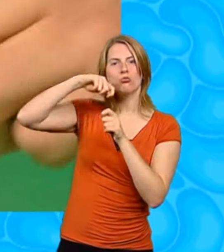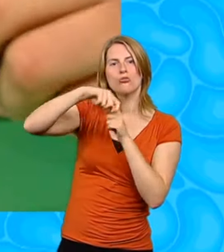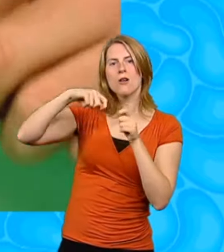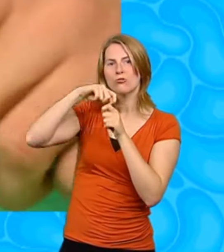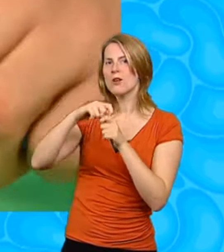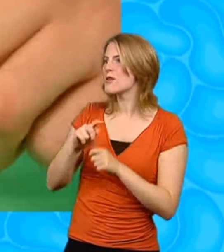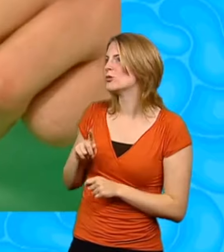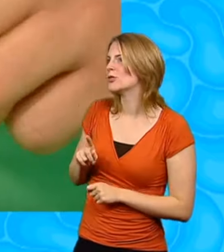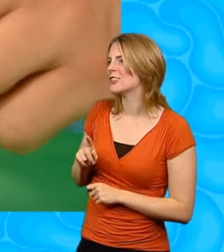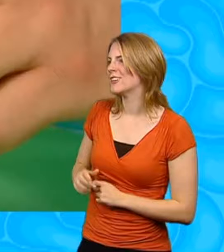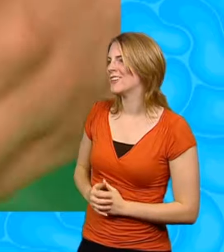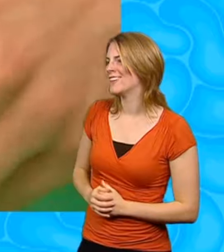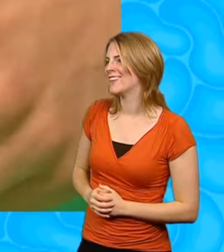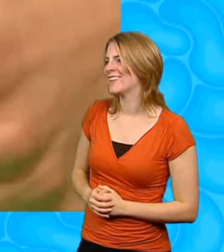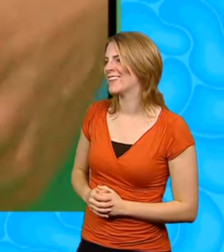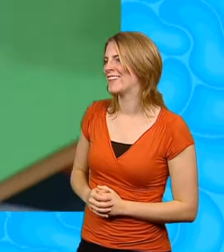pencil and the feathers.